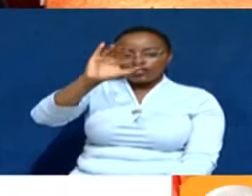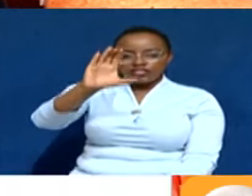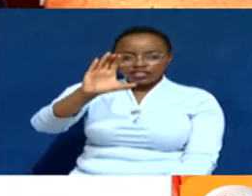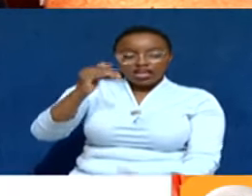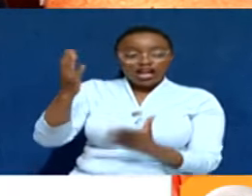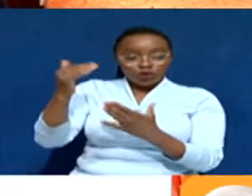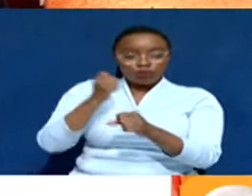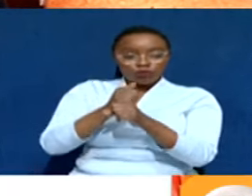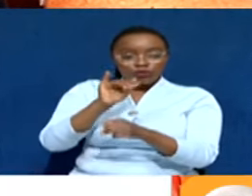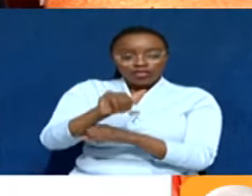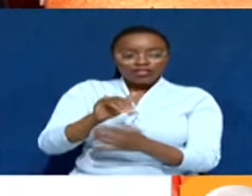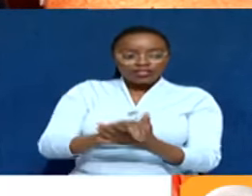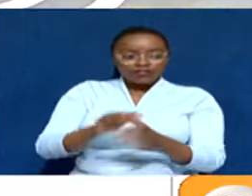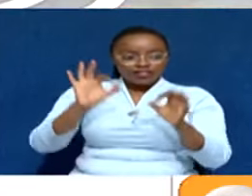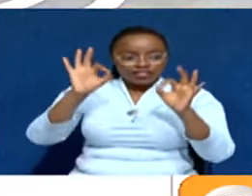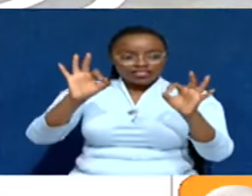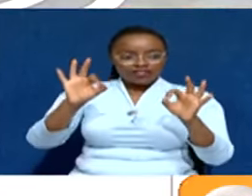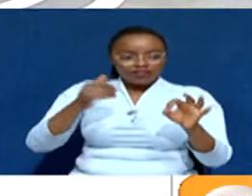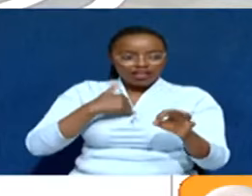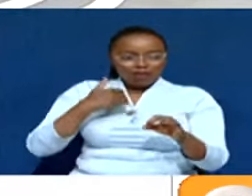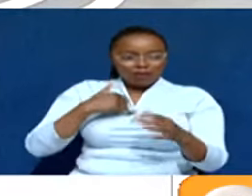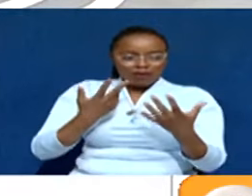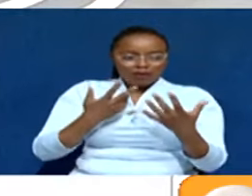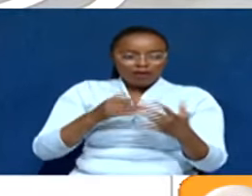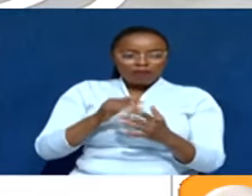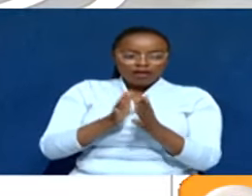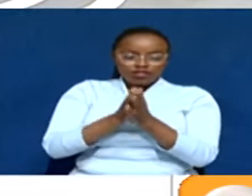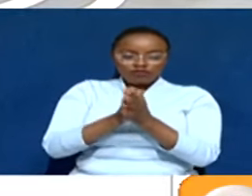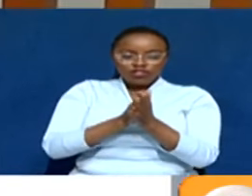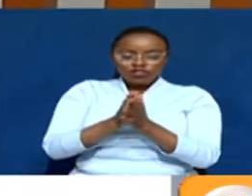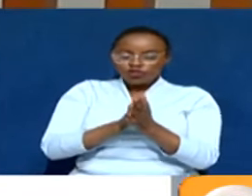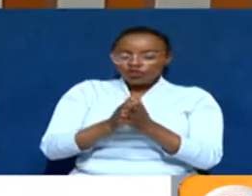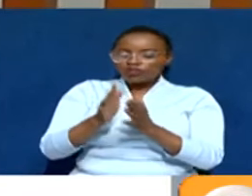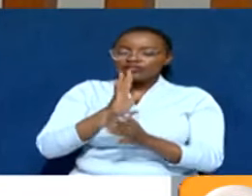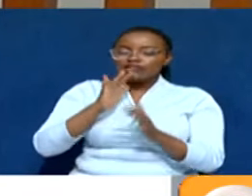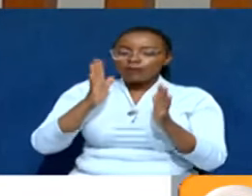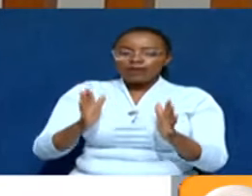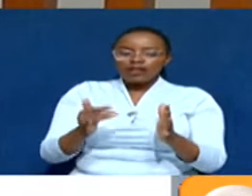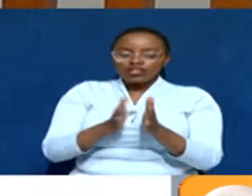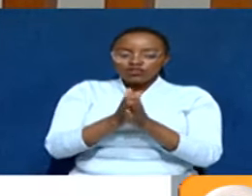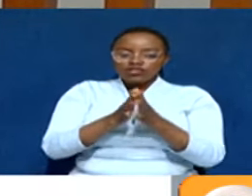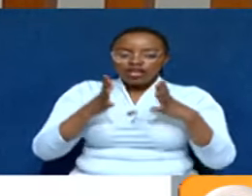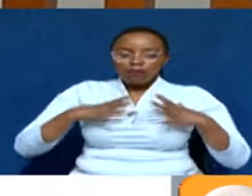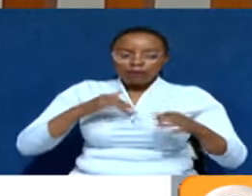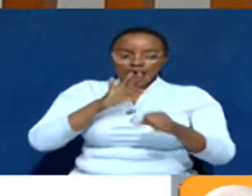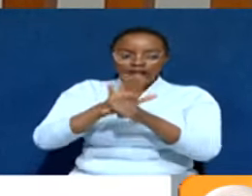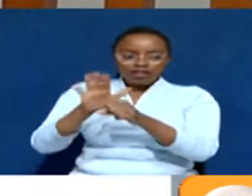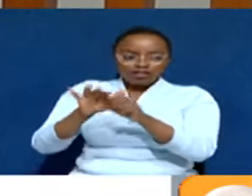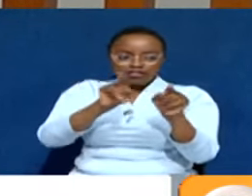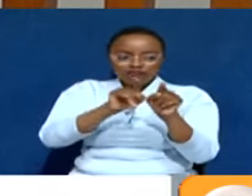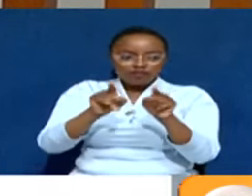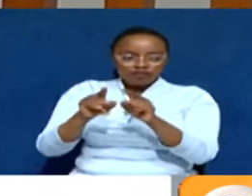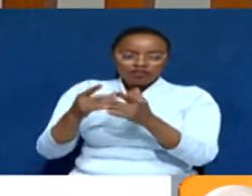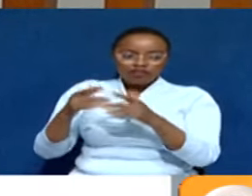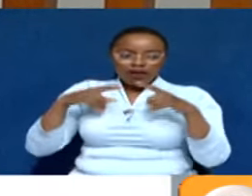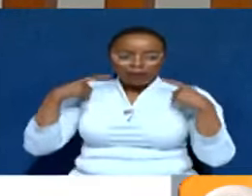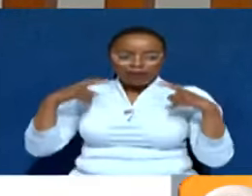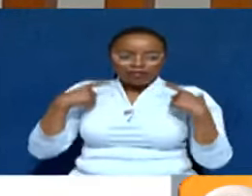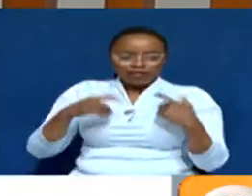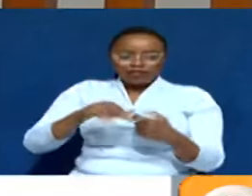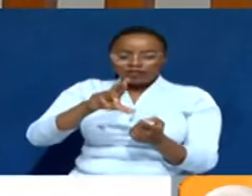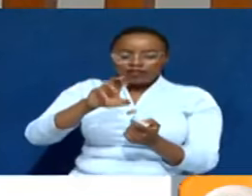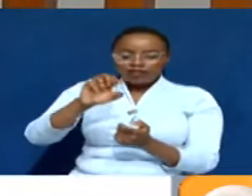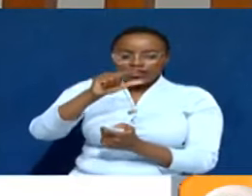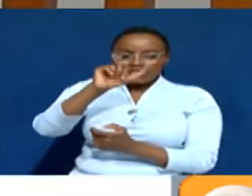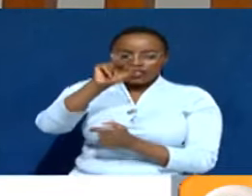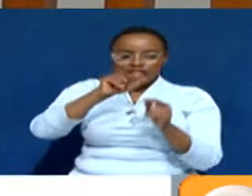home. Fantastic. Yeah. Motivational speaker. I love to motivate people, to inspire a lot of people. And shout out to my pastor Regina, I love